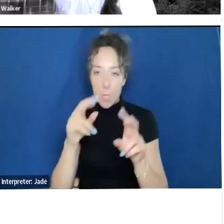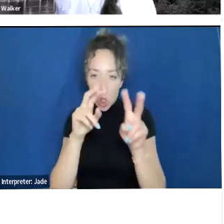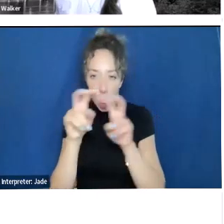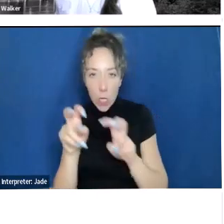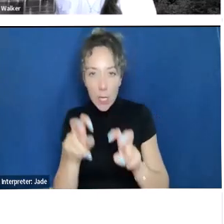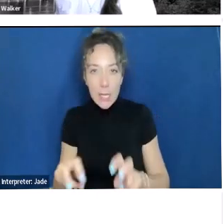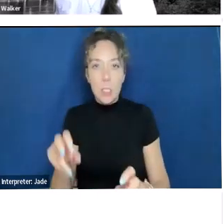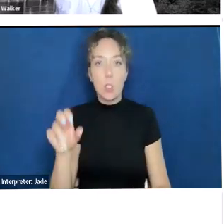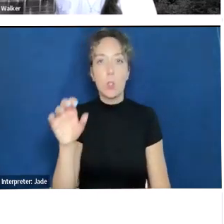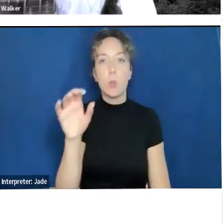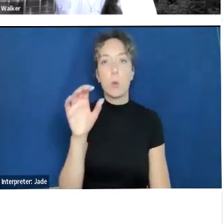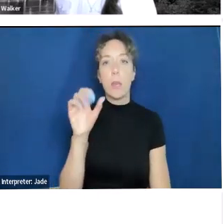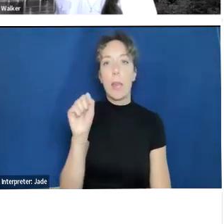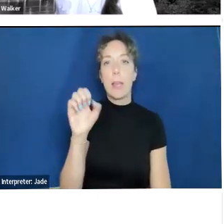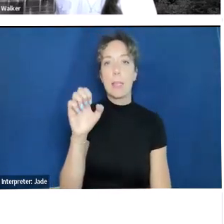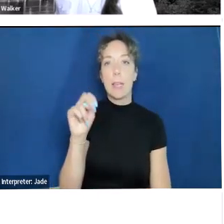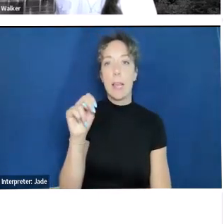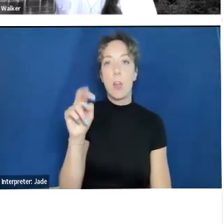SCNR